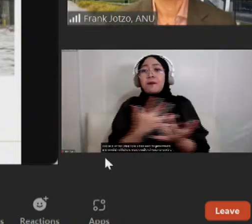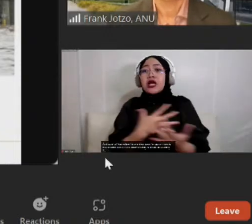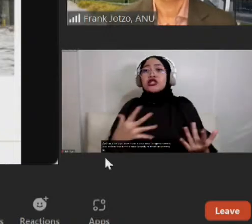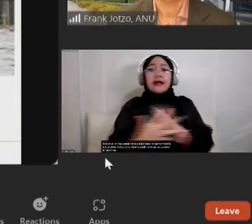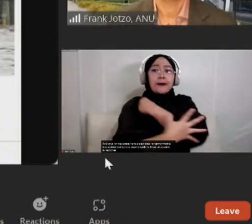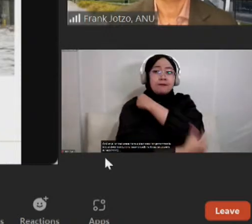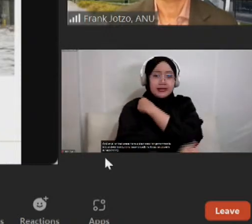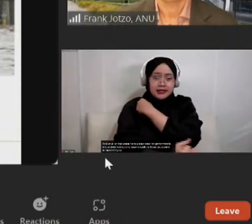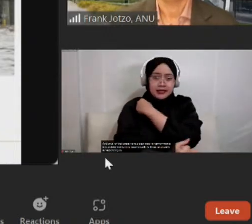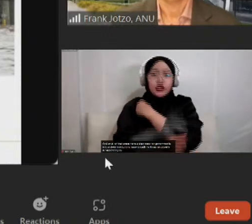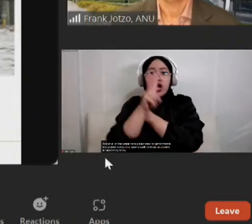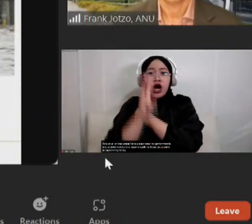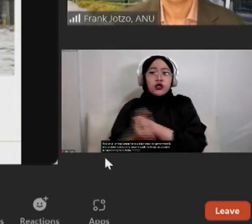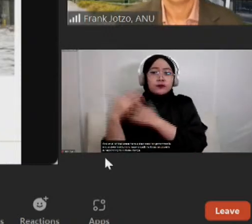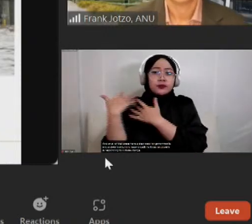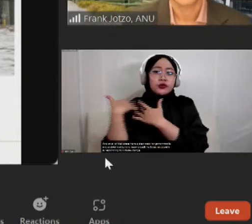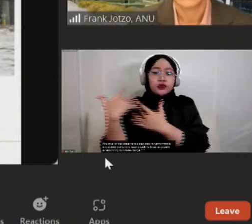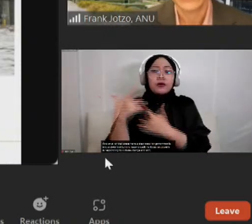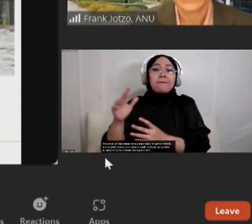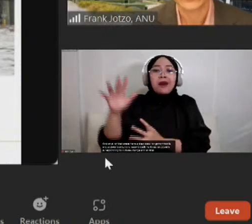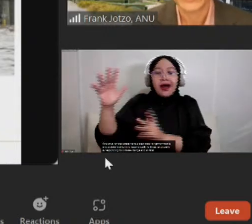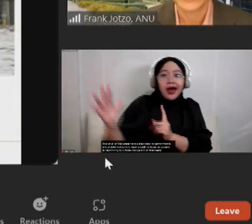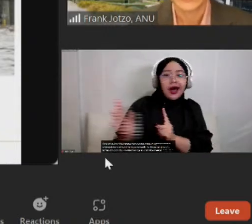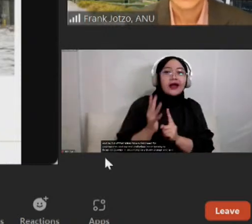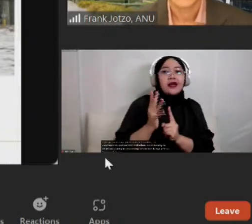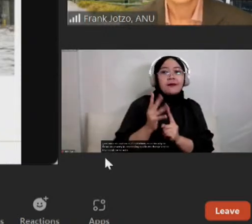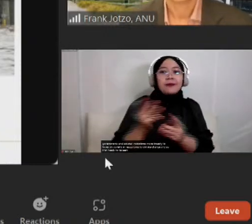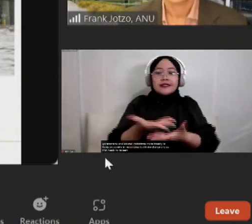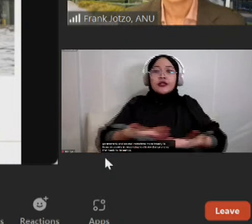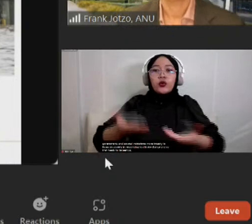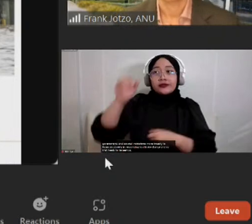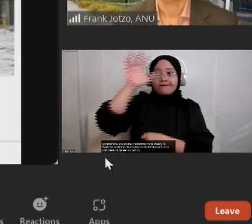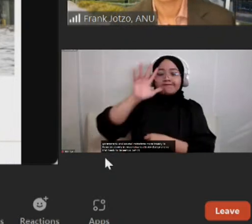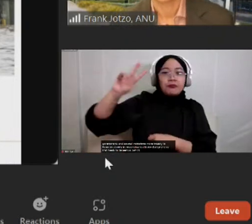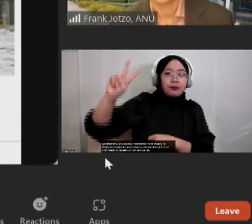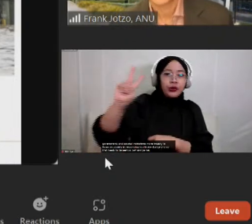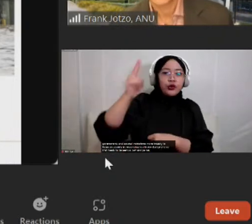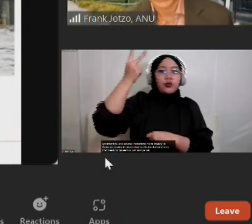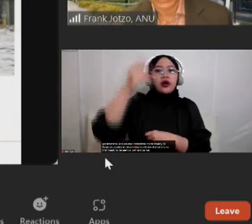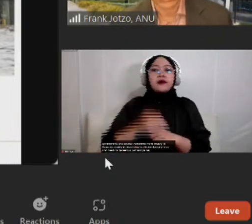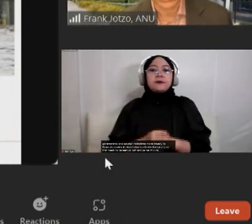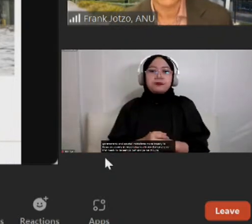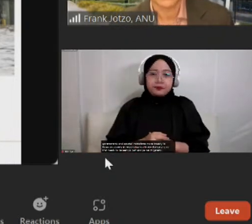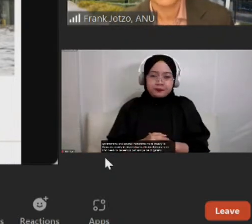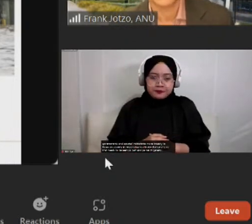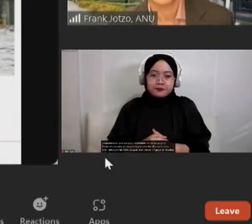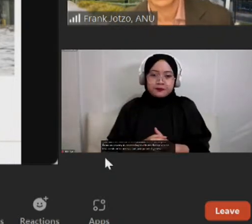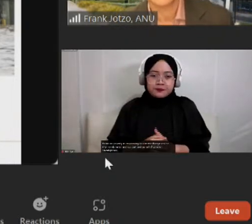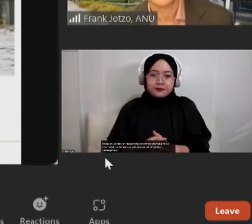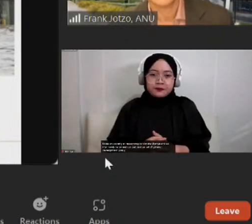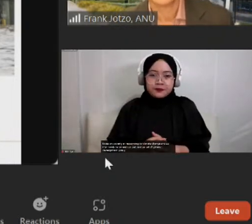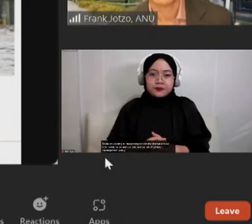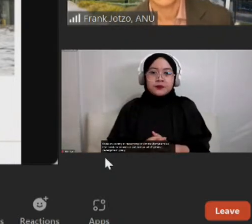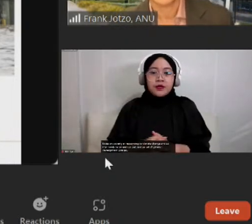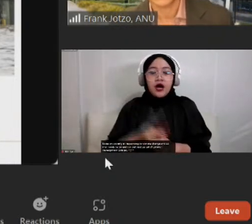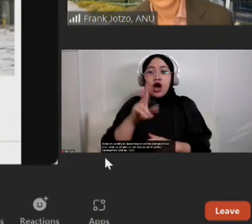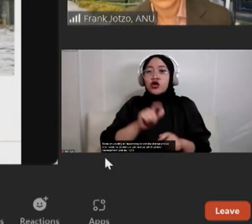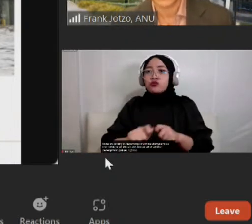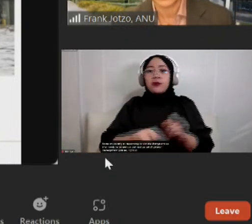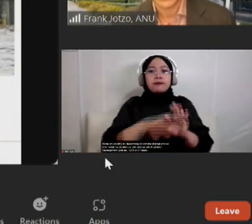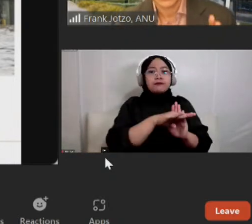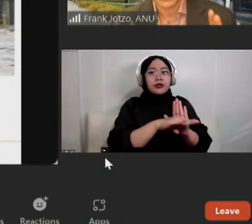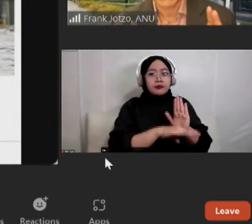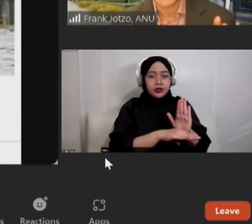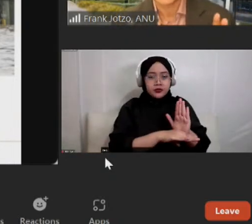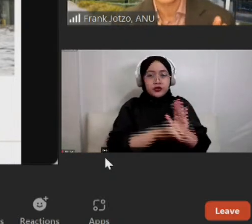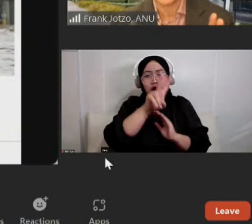in responding to climate change. And so that needs to be seen as part and parcel of general development policies, right? So it needs to